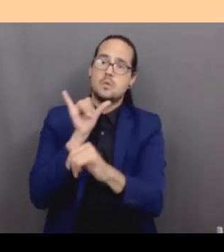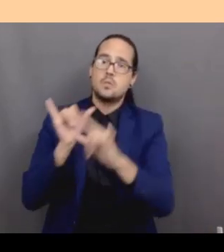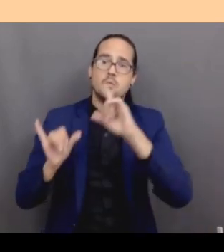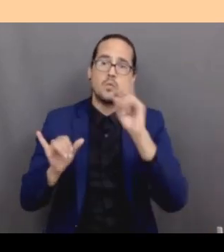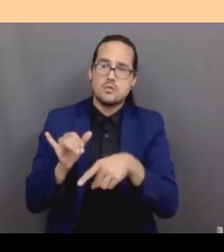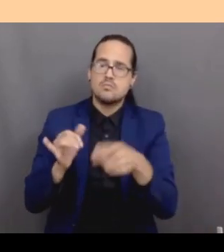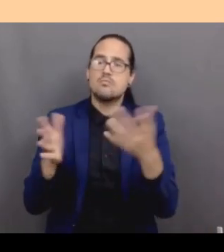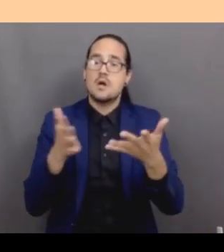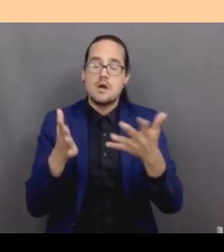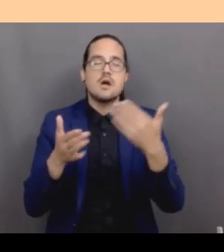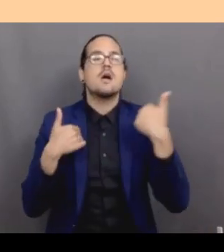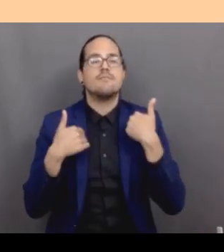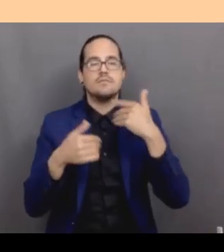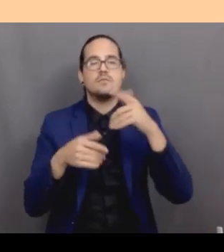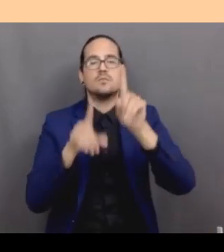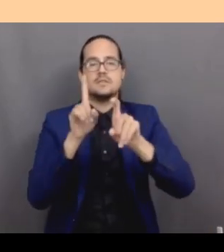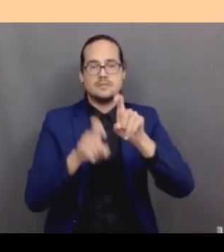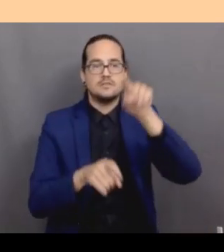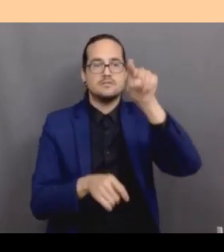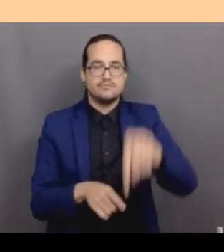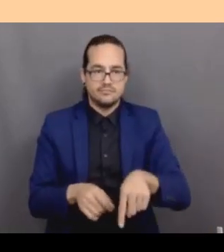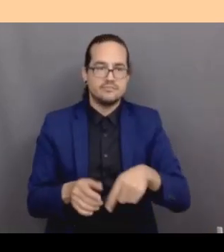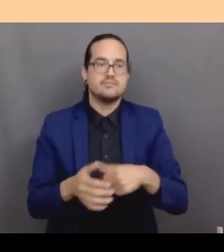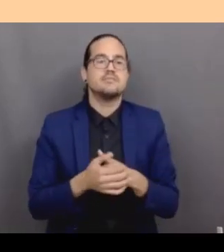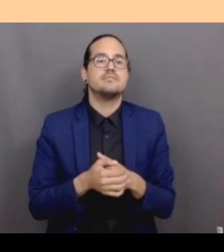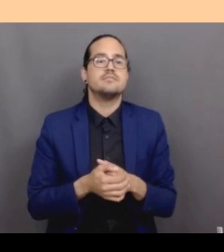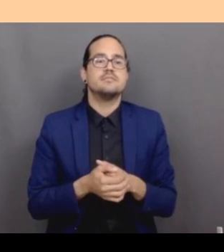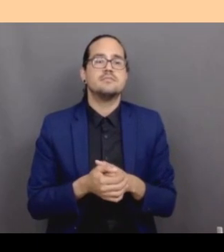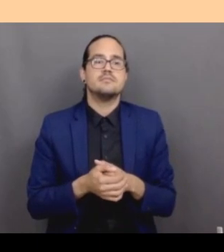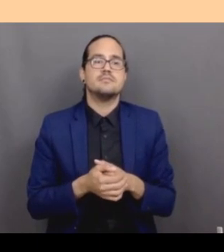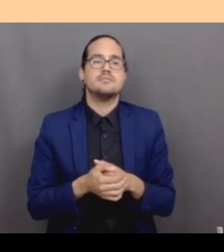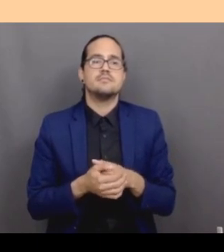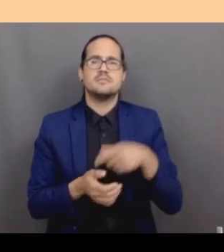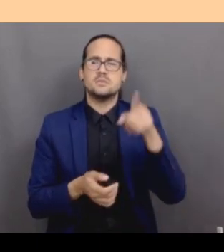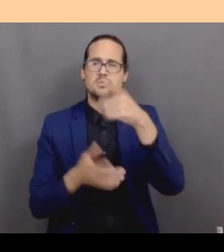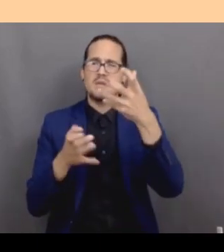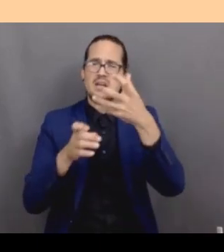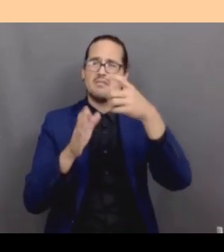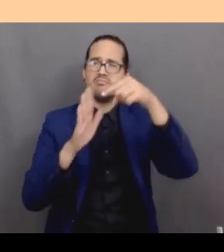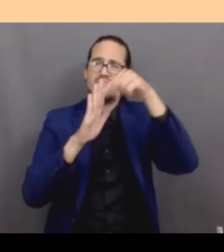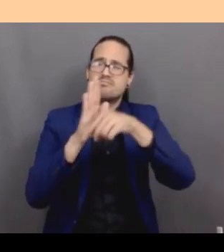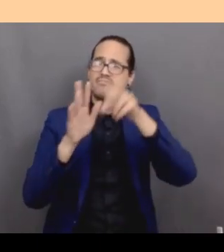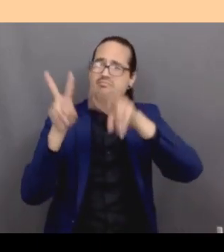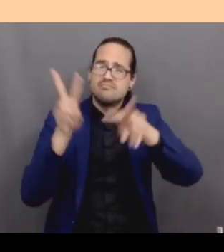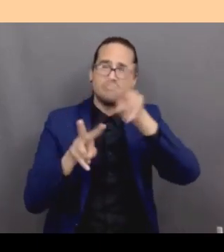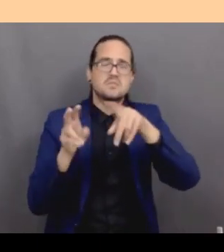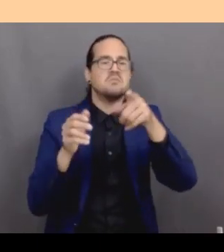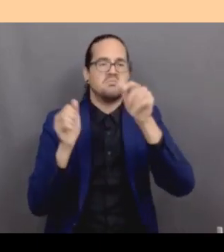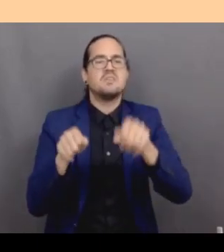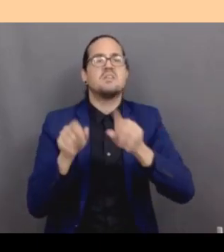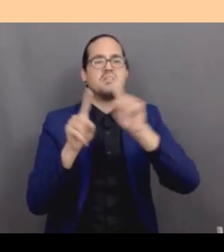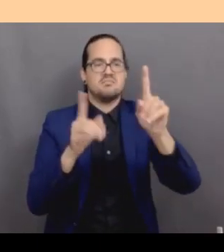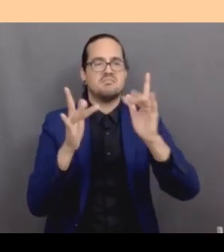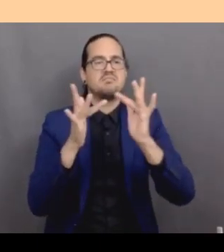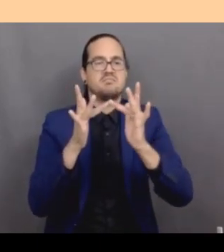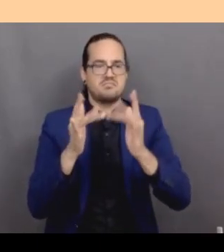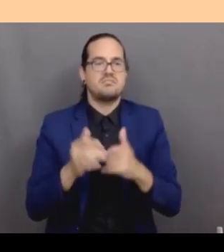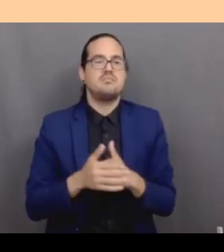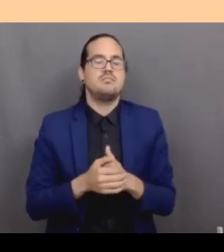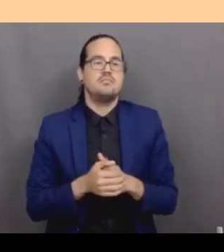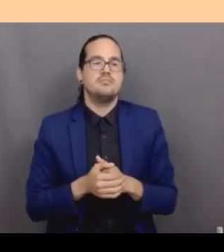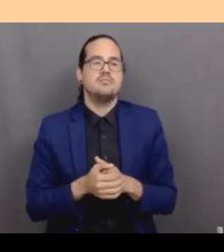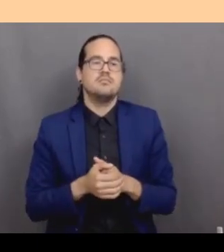you are curious about seeing that data that Dr. Lisa Santora referenced, broken out by age,